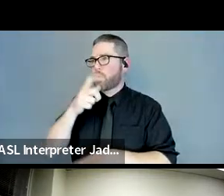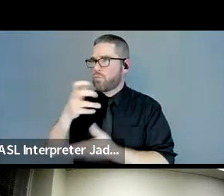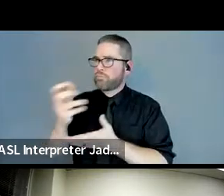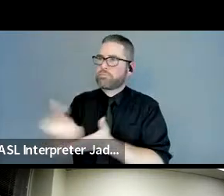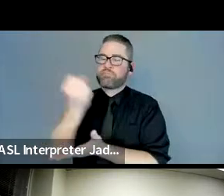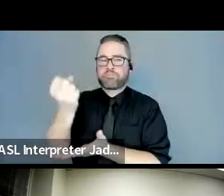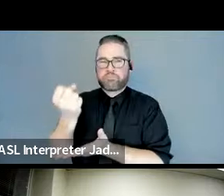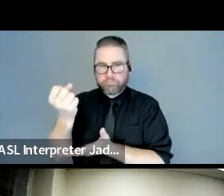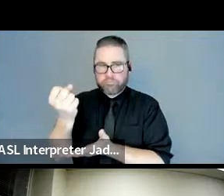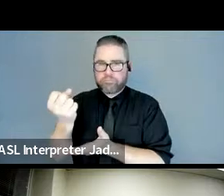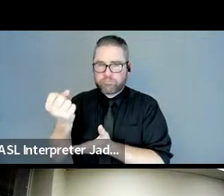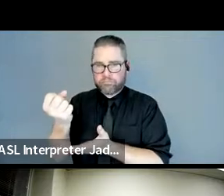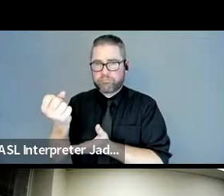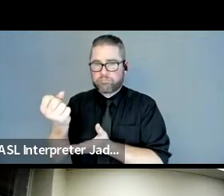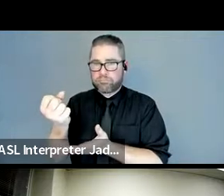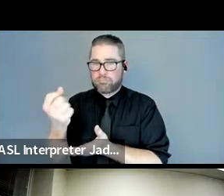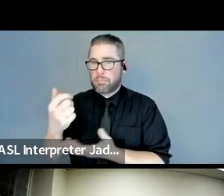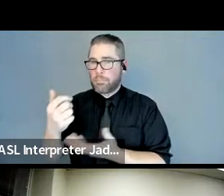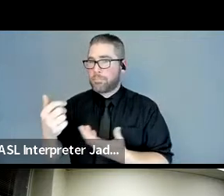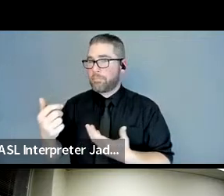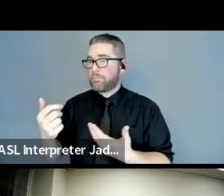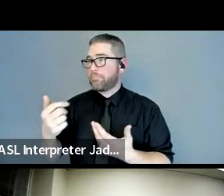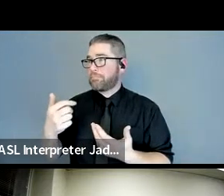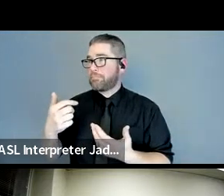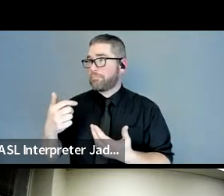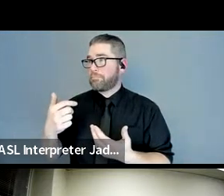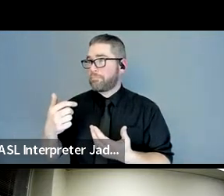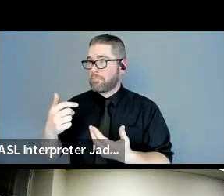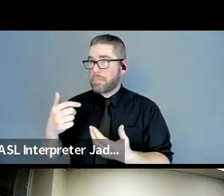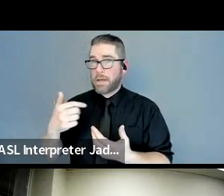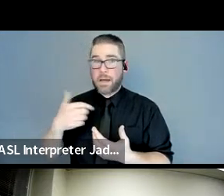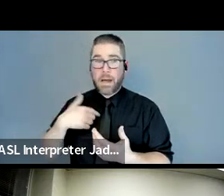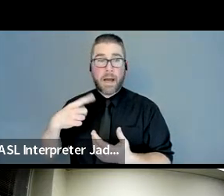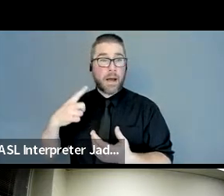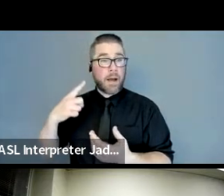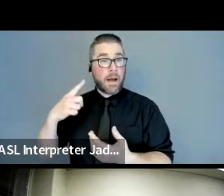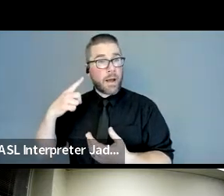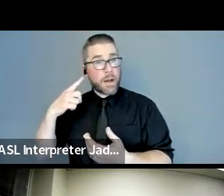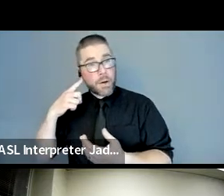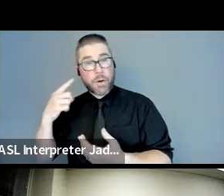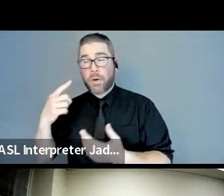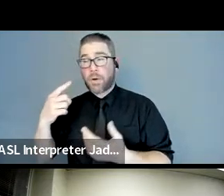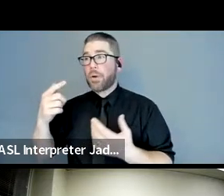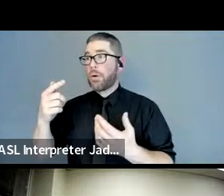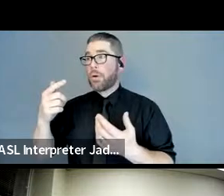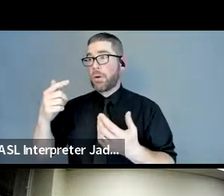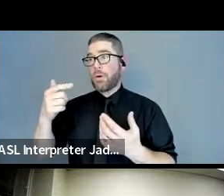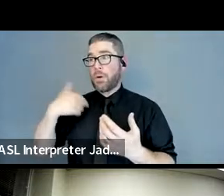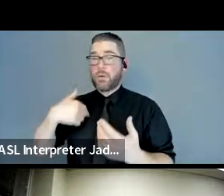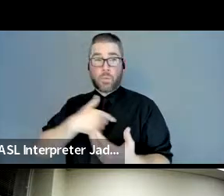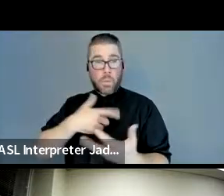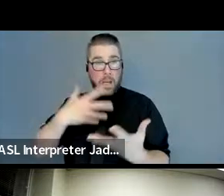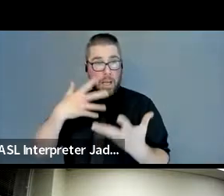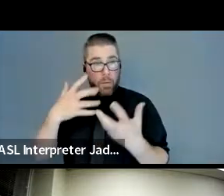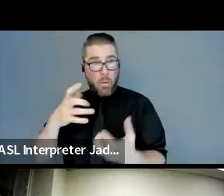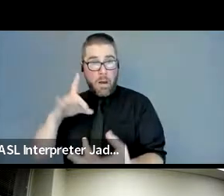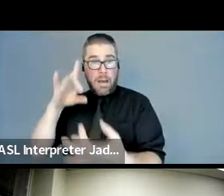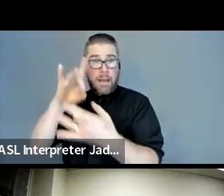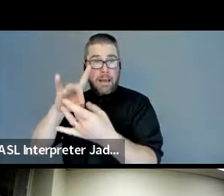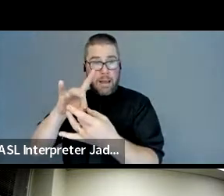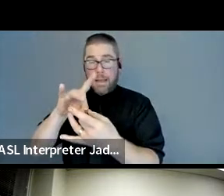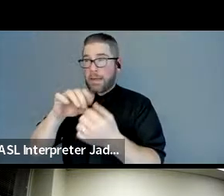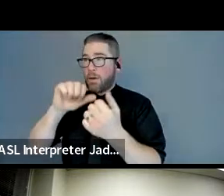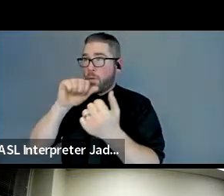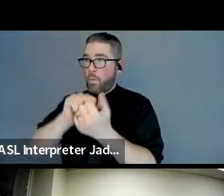I think there's I've heard just that interest of wanting to partner with the school districts when we can and provide that benefit, because I know we haven't always had